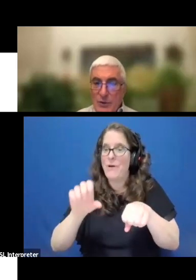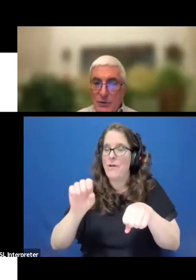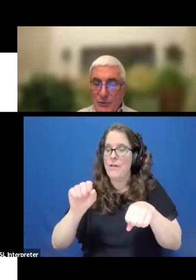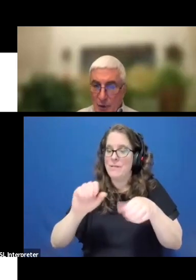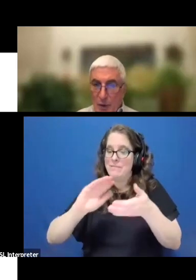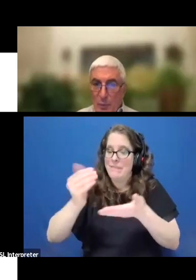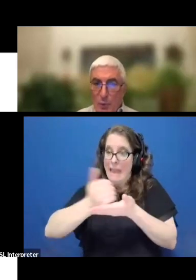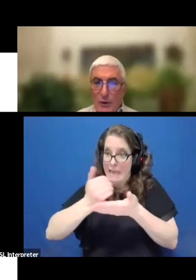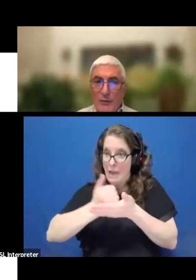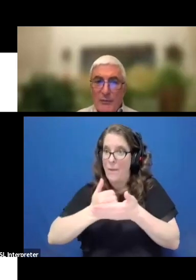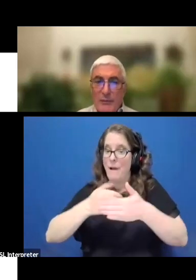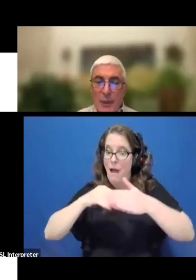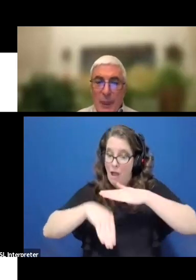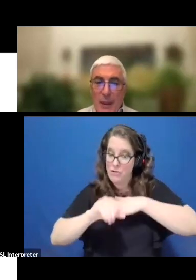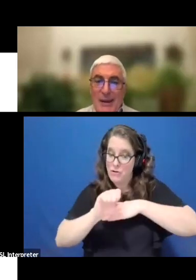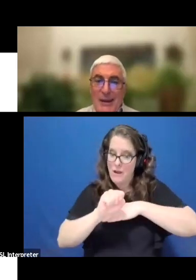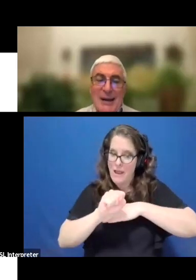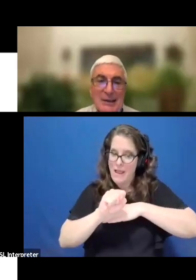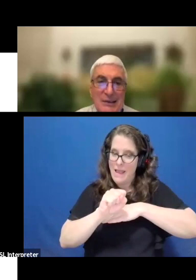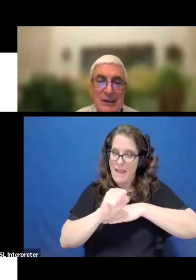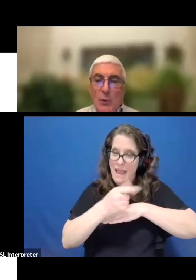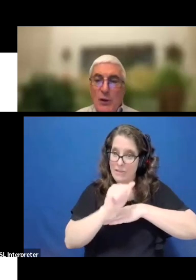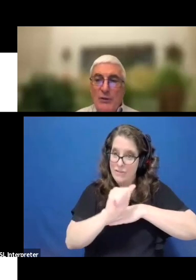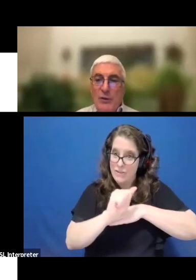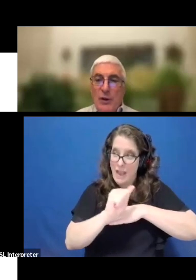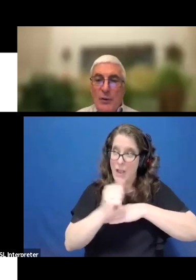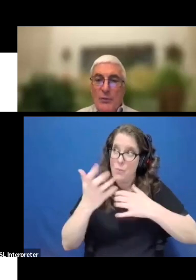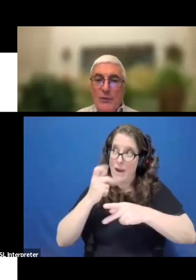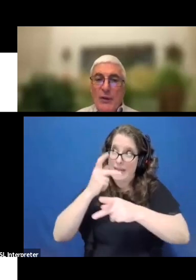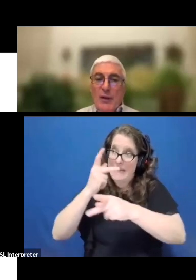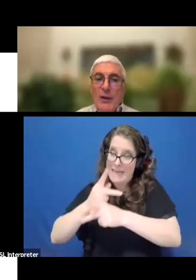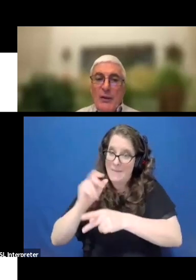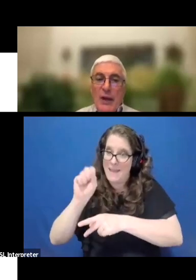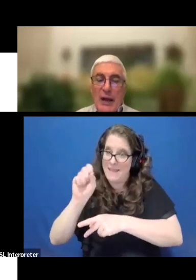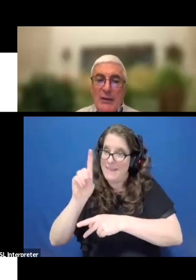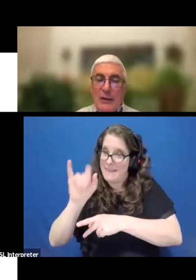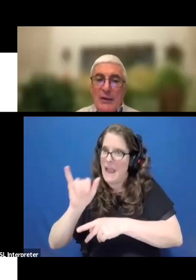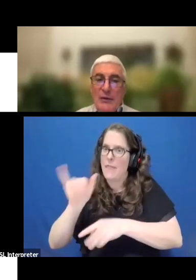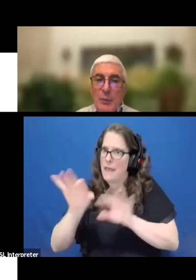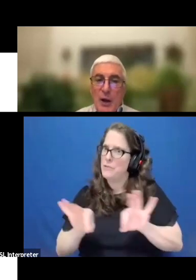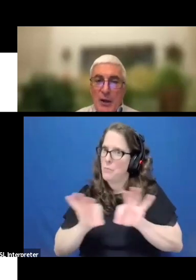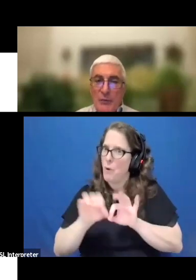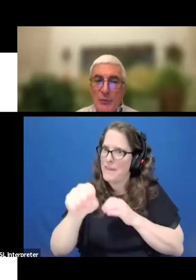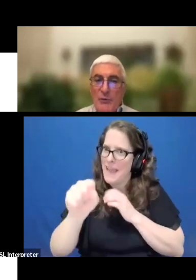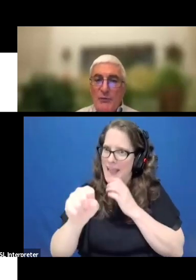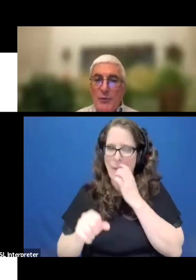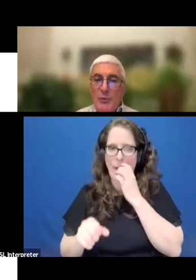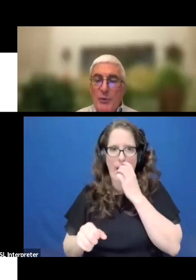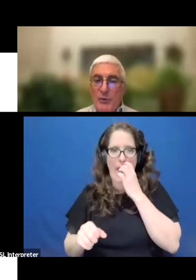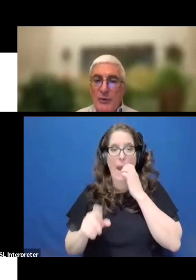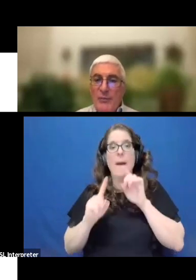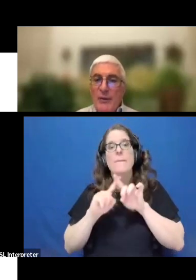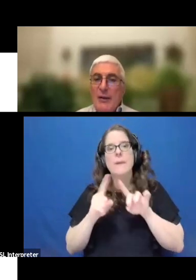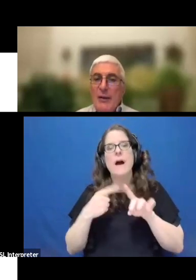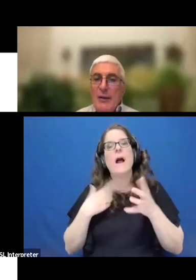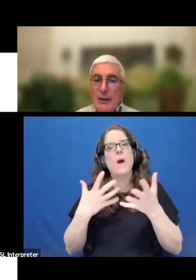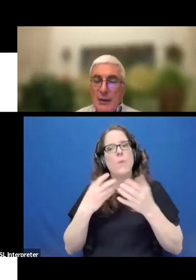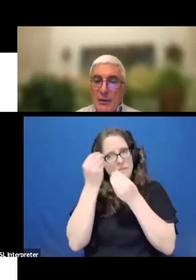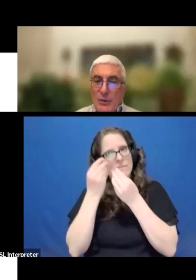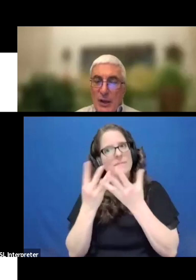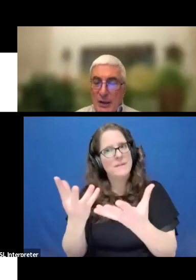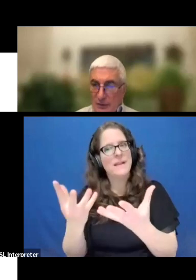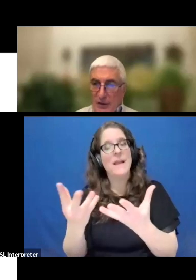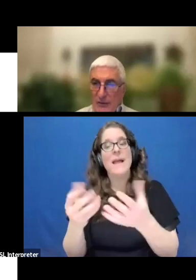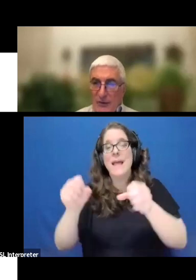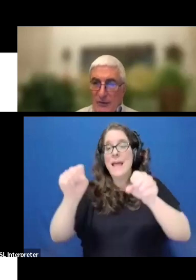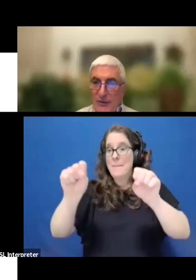SSDI, which is very important. I did want you to know that it is possible for a person